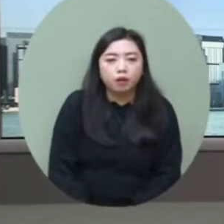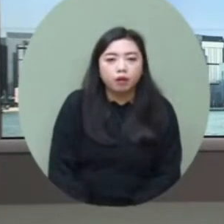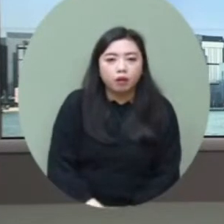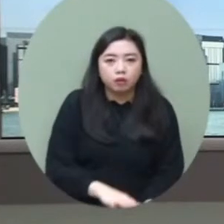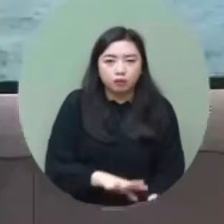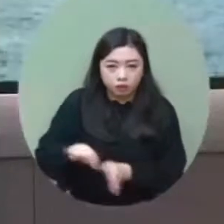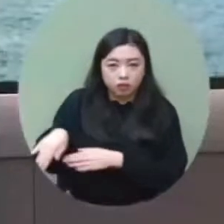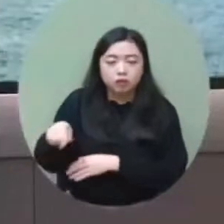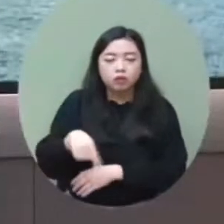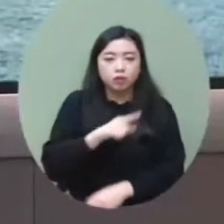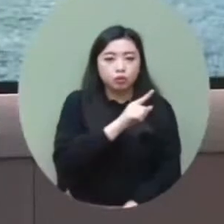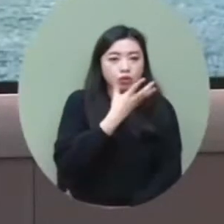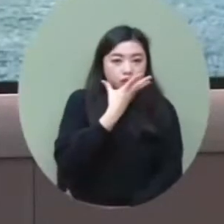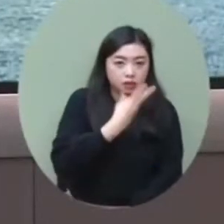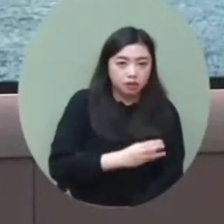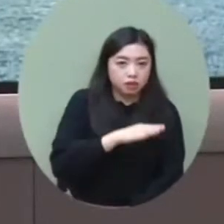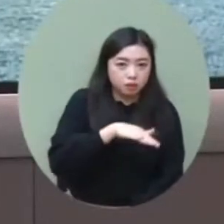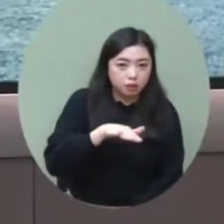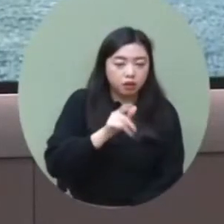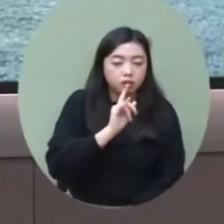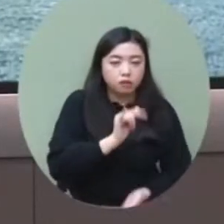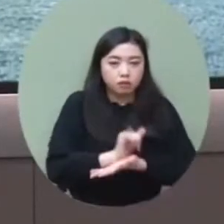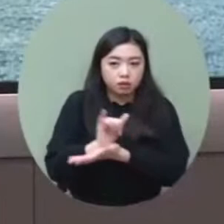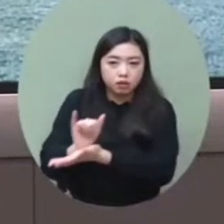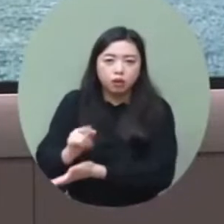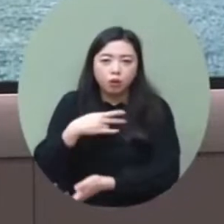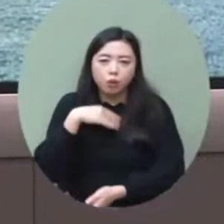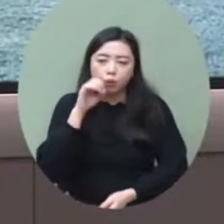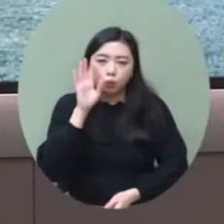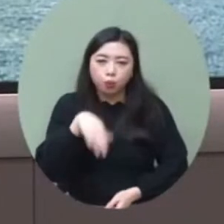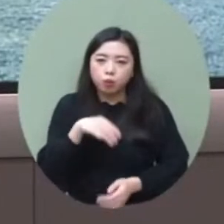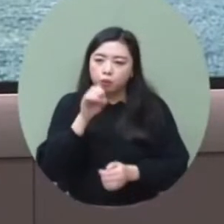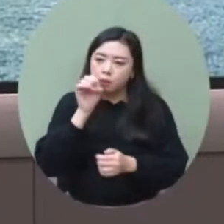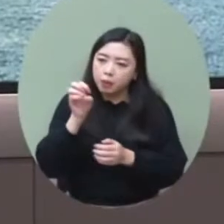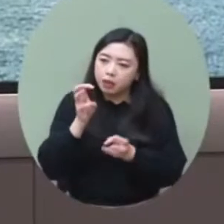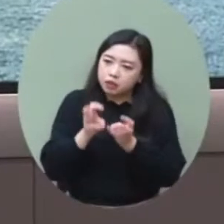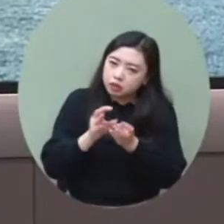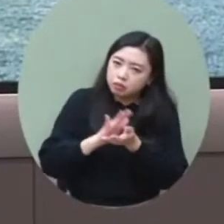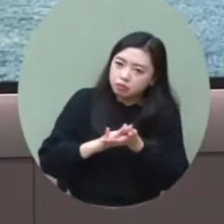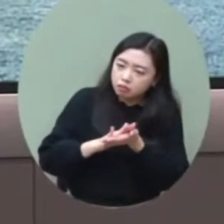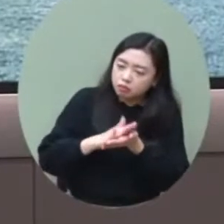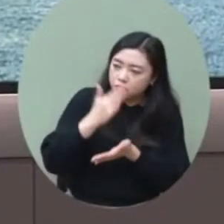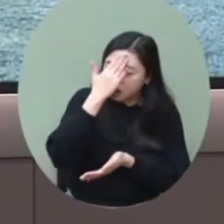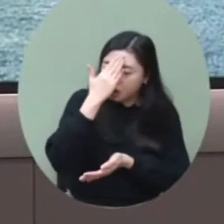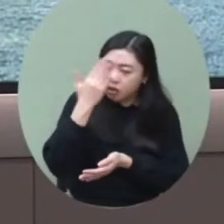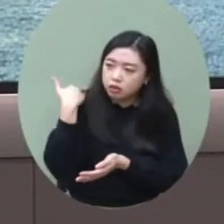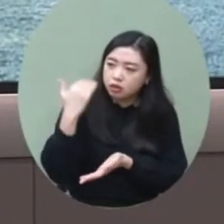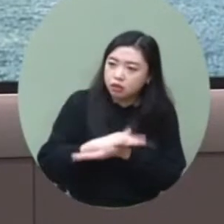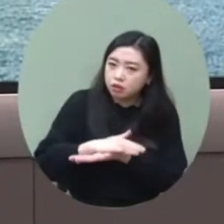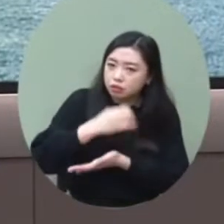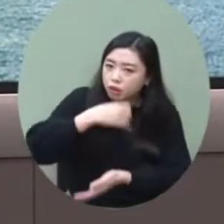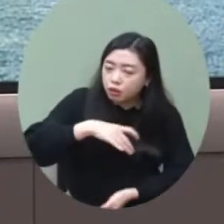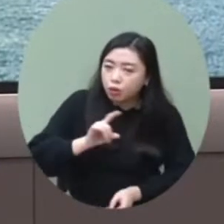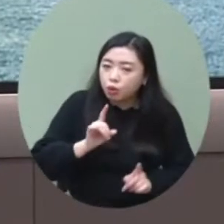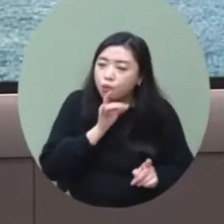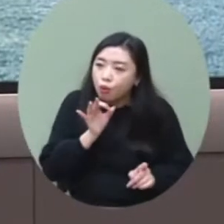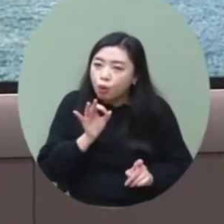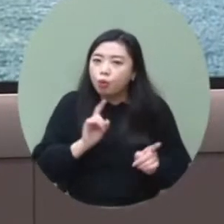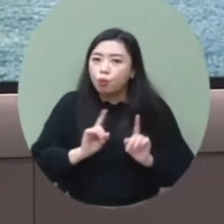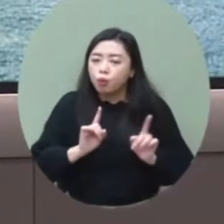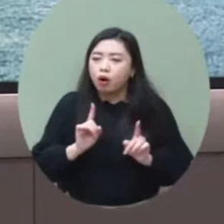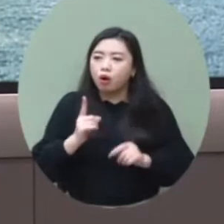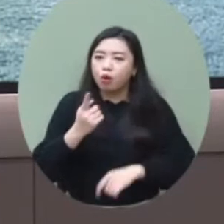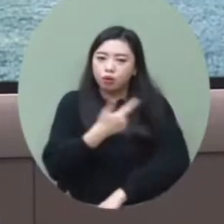For every child who is admitted to hospital, first we would do a clinical check